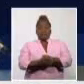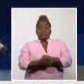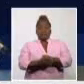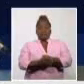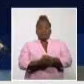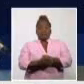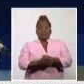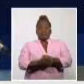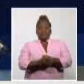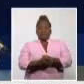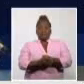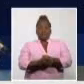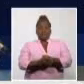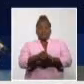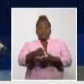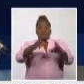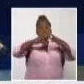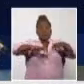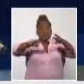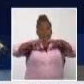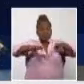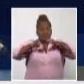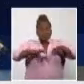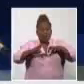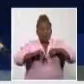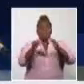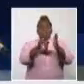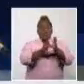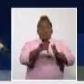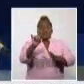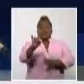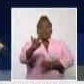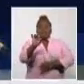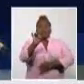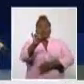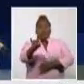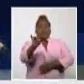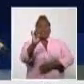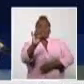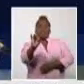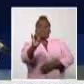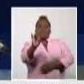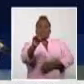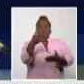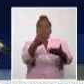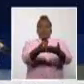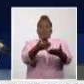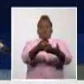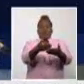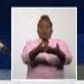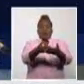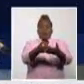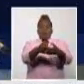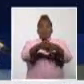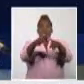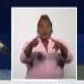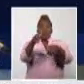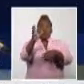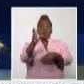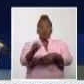Tropical Medicine IPK with 703, at the Molecular Biology Laboratories of Santiago de Cuba